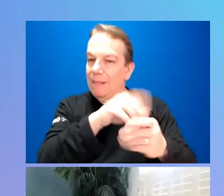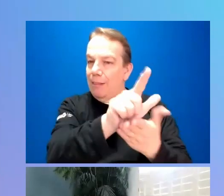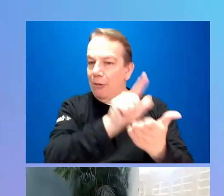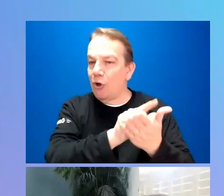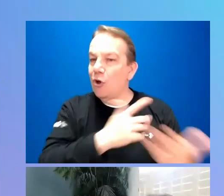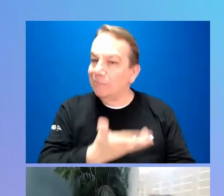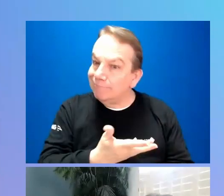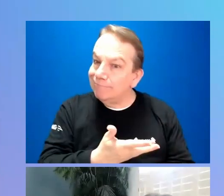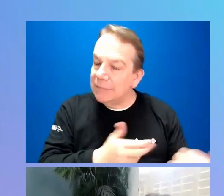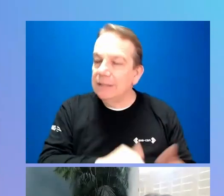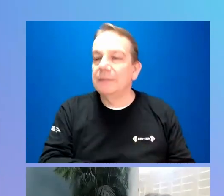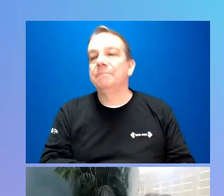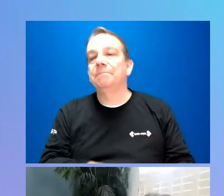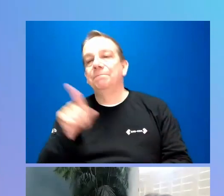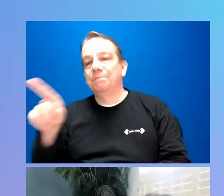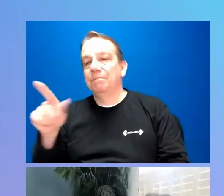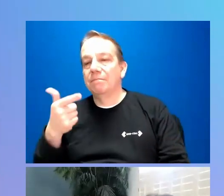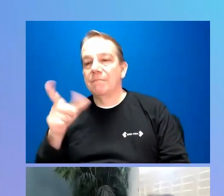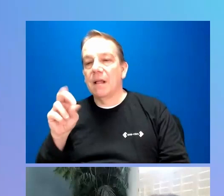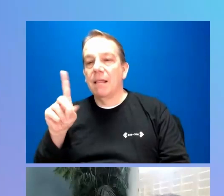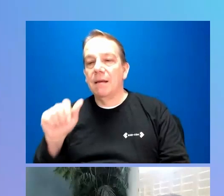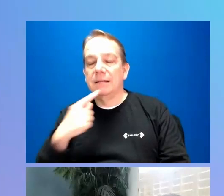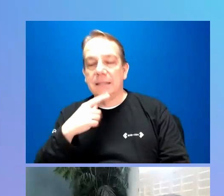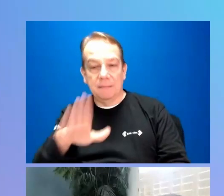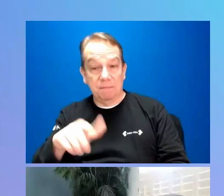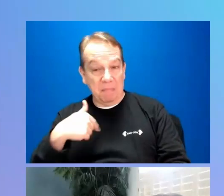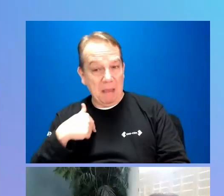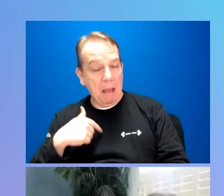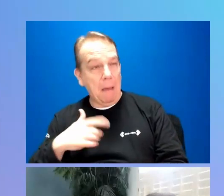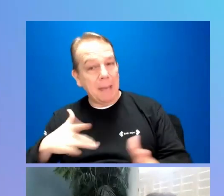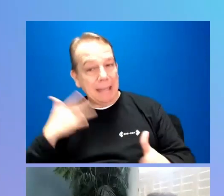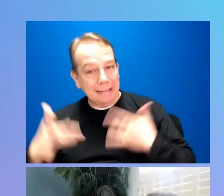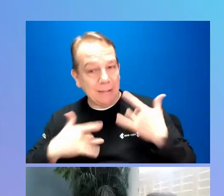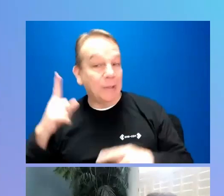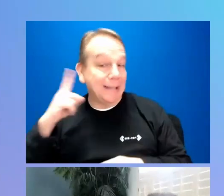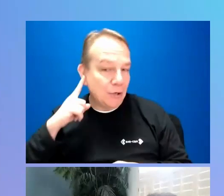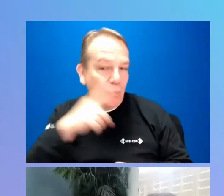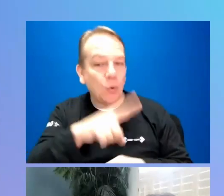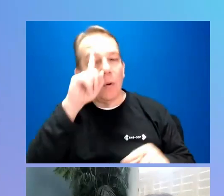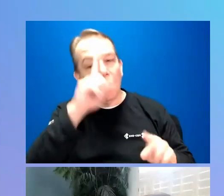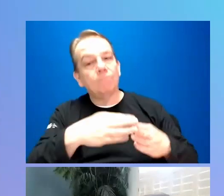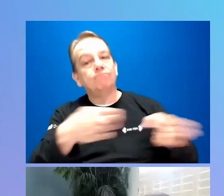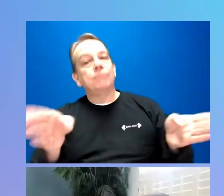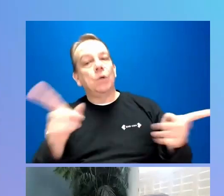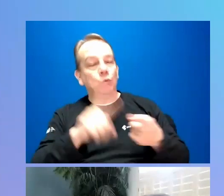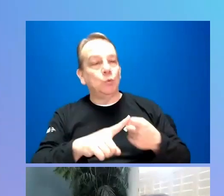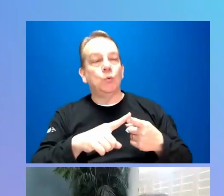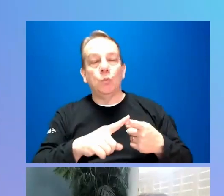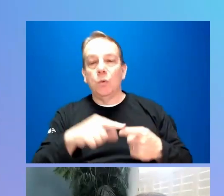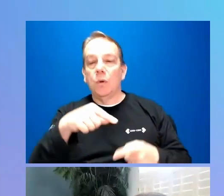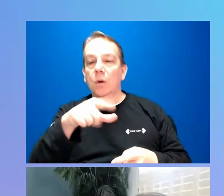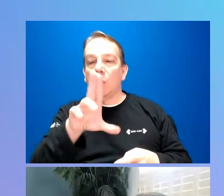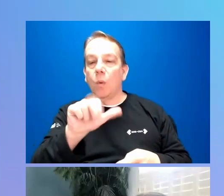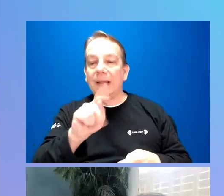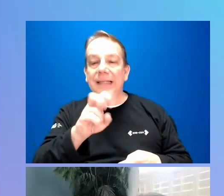Well, I'm excited to hear that you're open to the qualitative testing and assertions because I